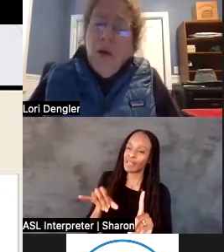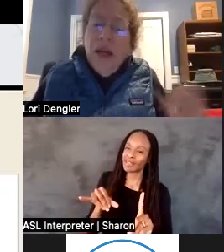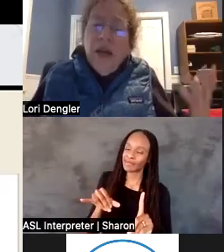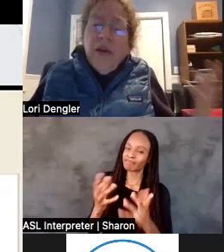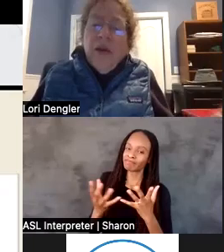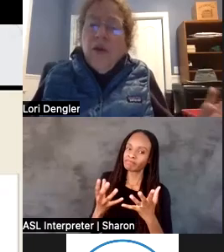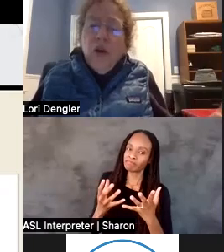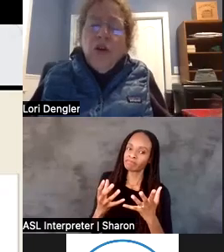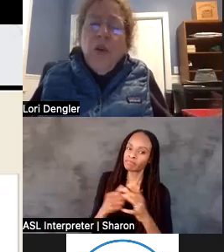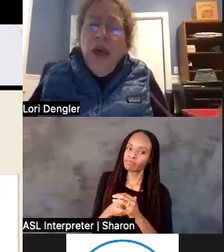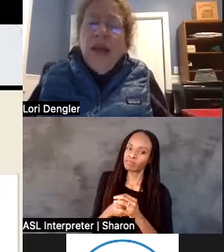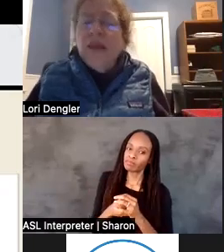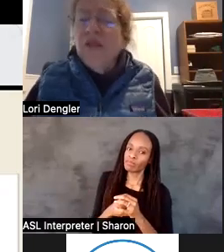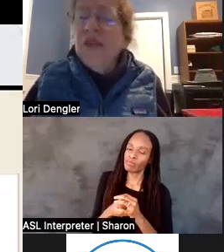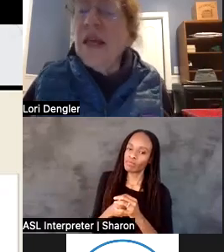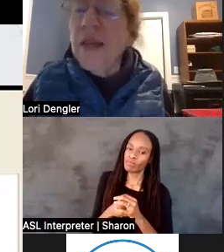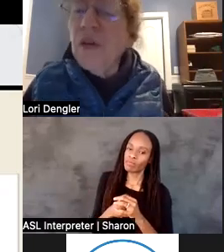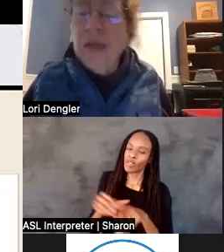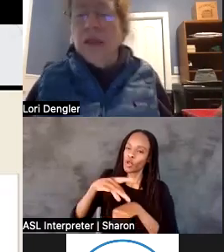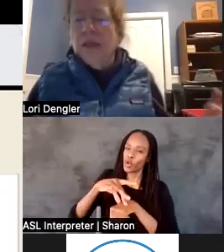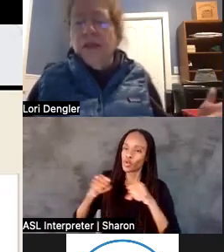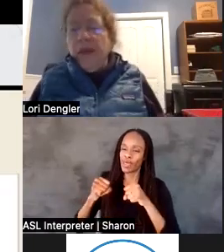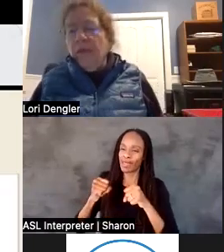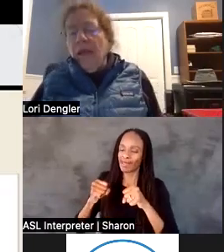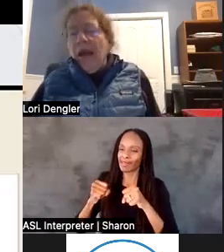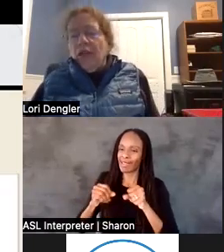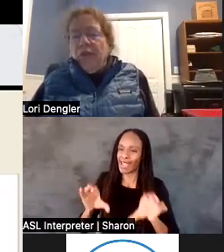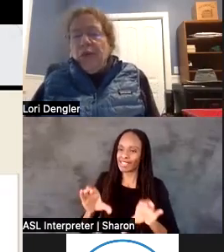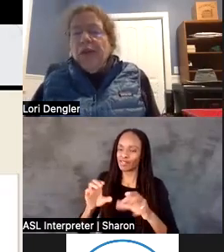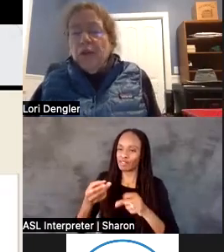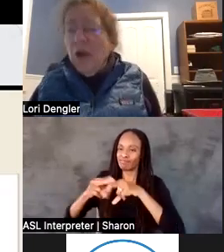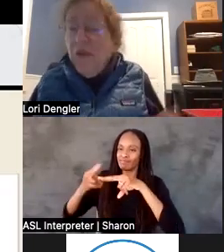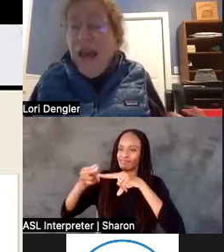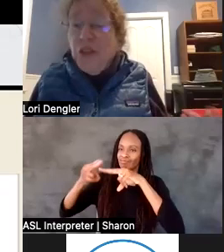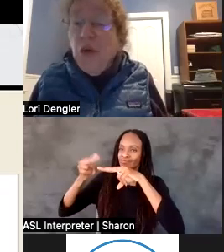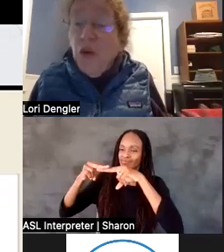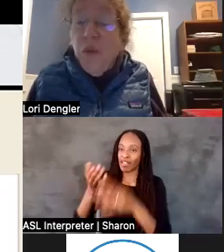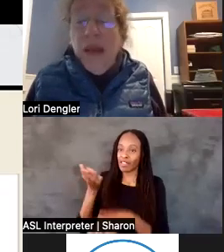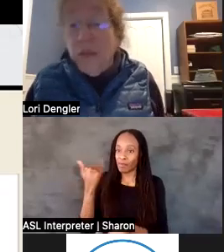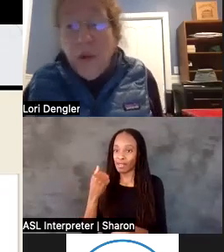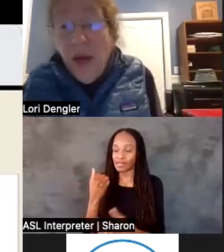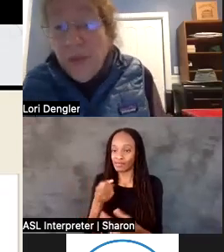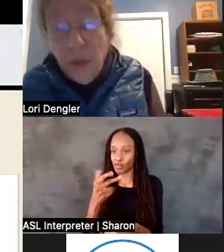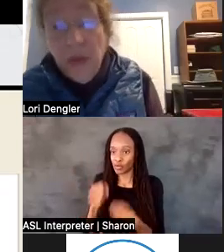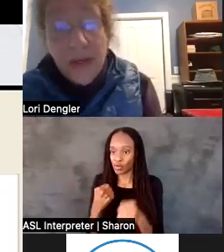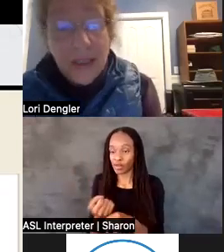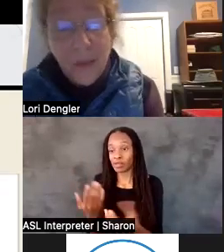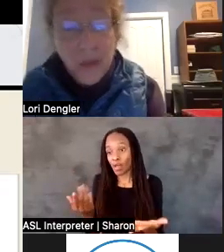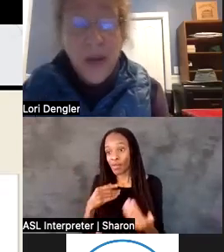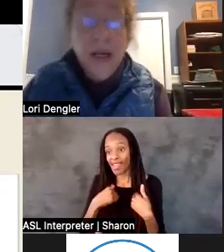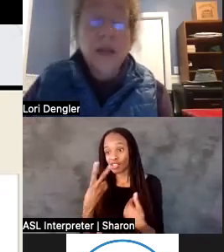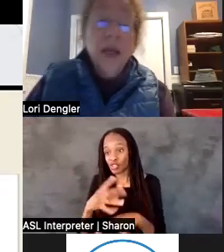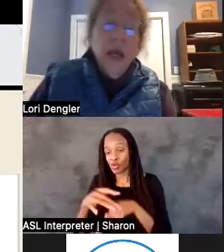somehow earthquake activity has increased in the last few years. Well, we've had 2 earthquakes, both on